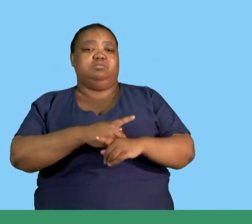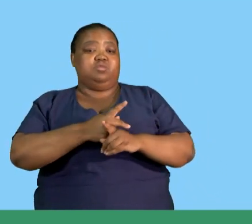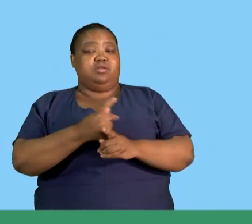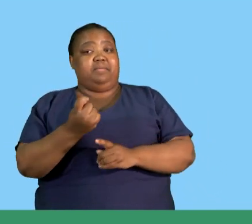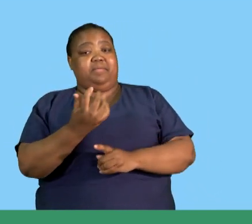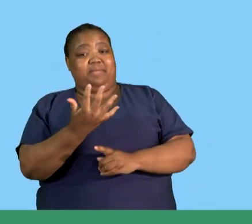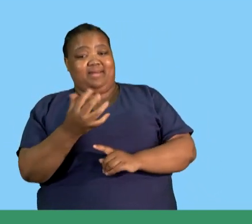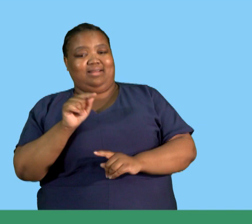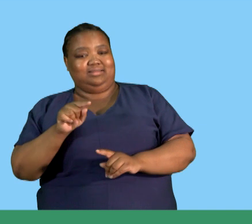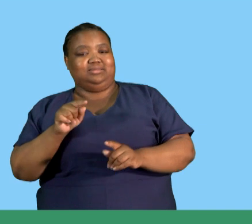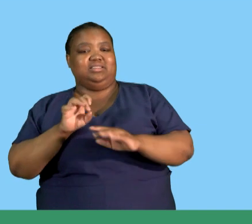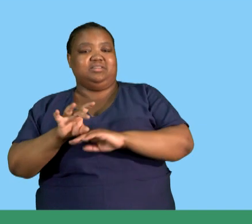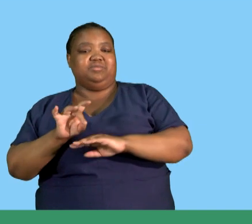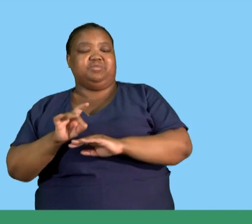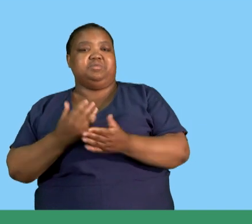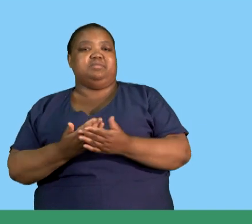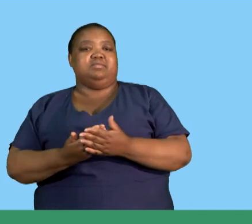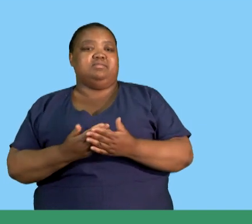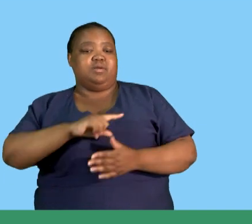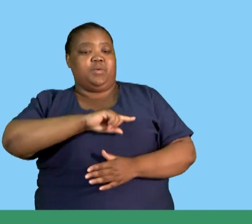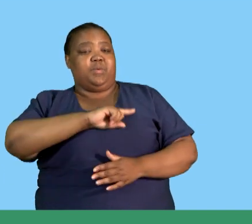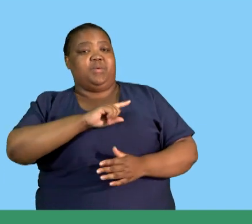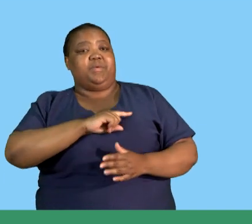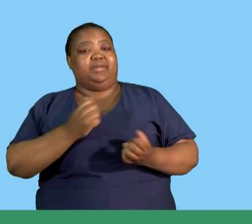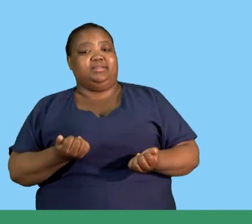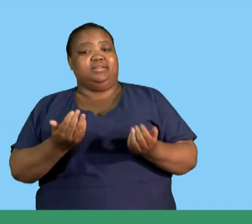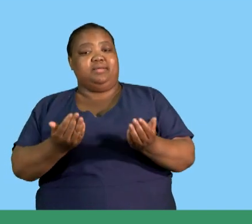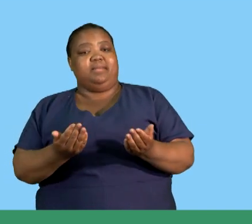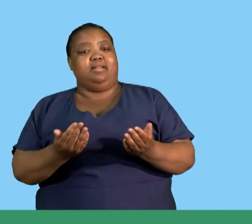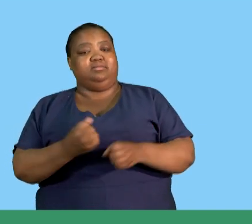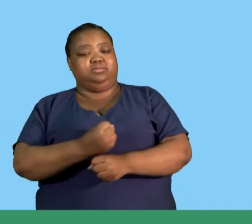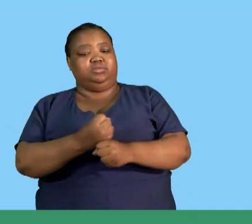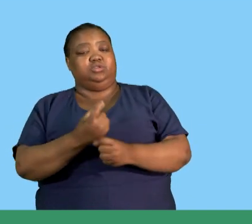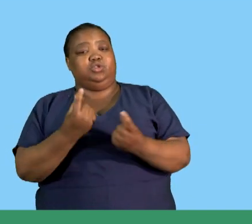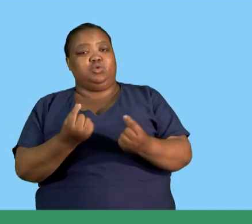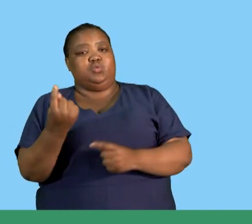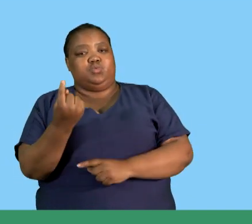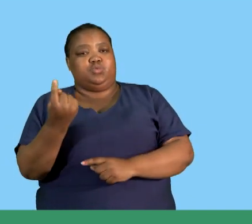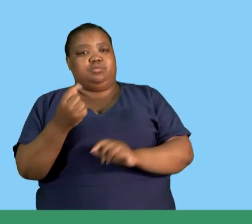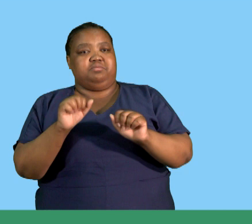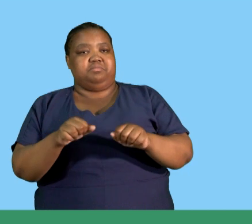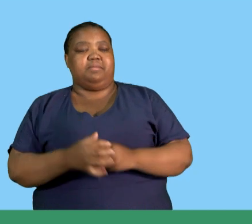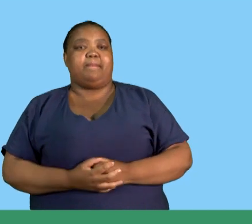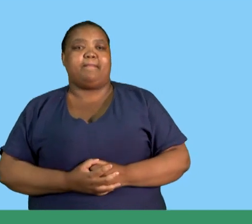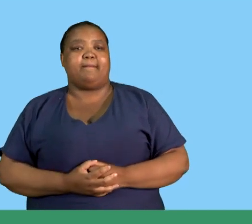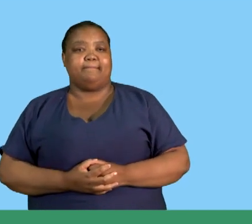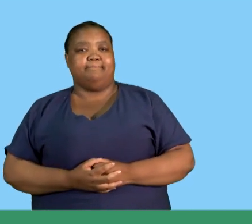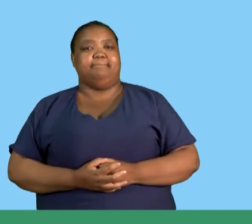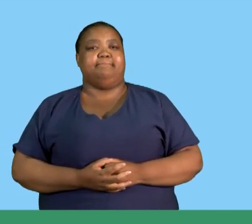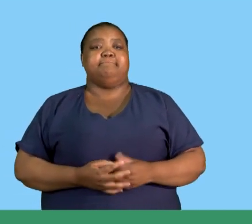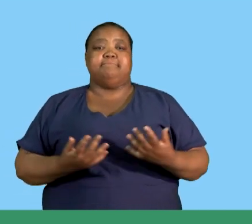quality product, and he can influence the prices because he is the only supplier. So suppliers that deliver high quality